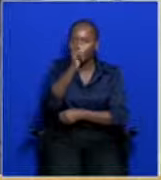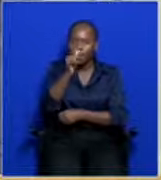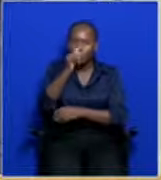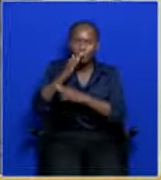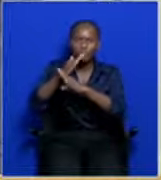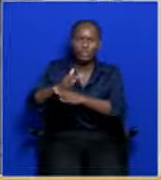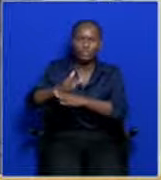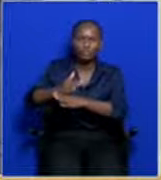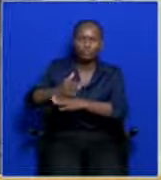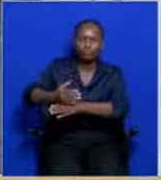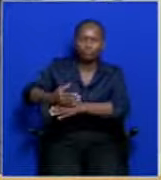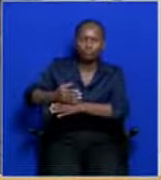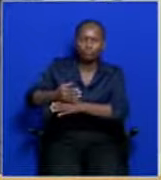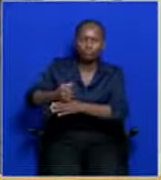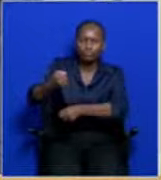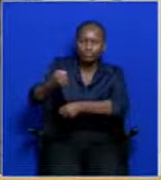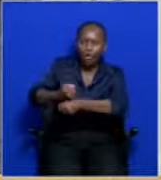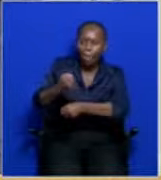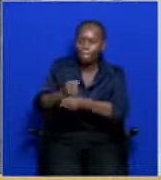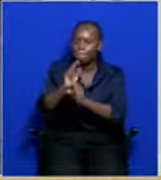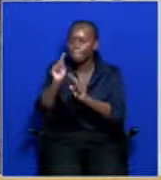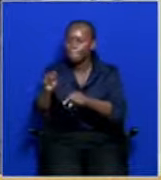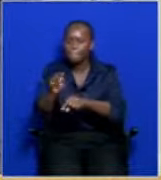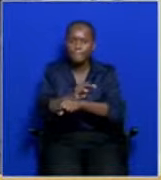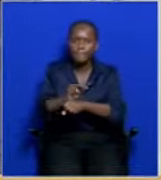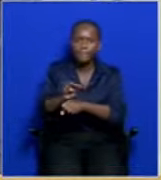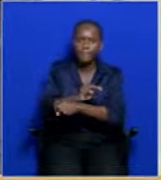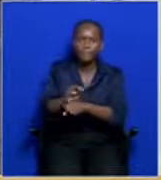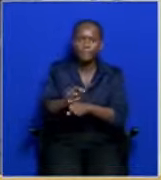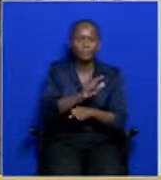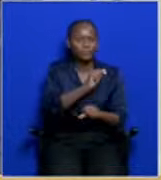What value is this document to you, to your investigations?